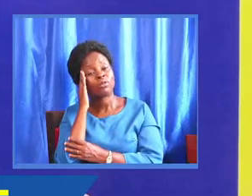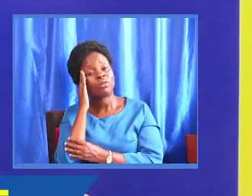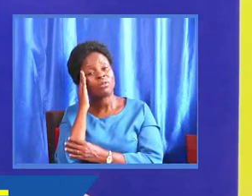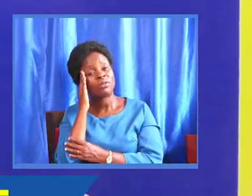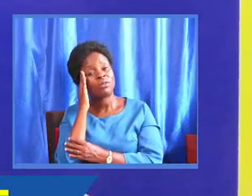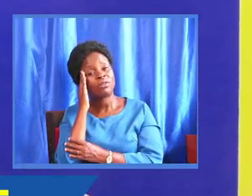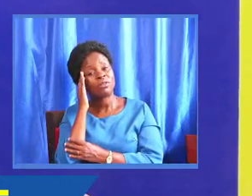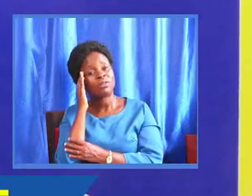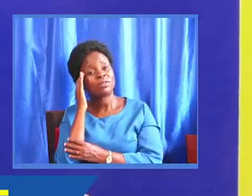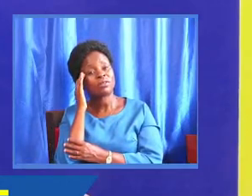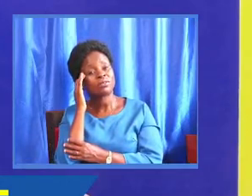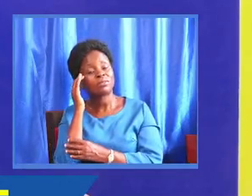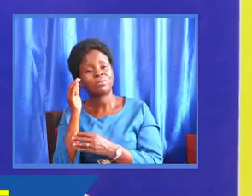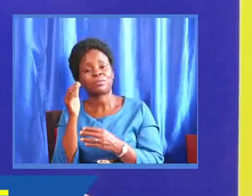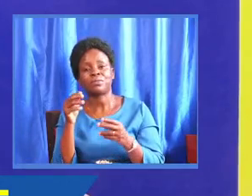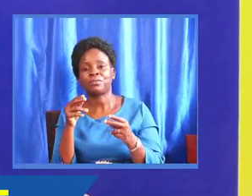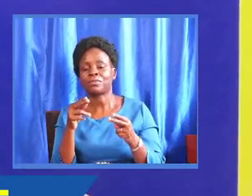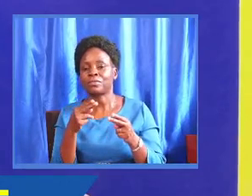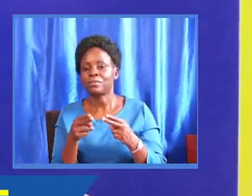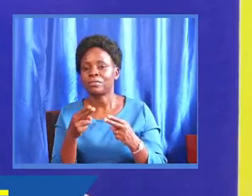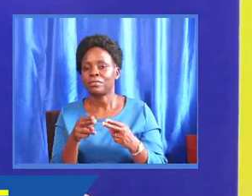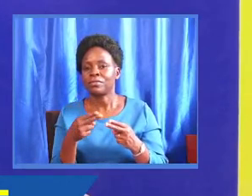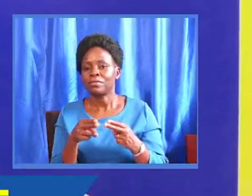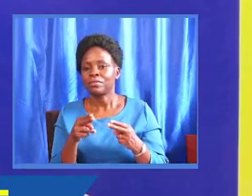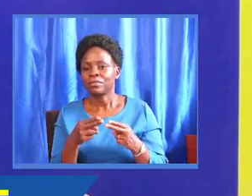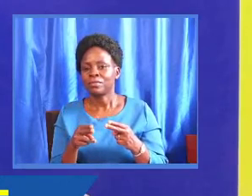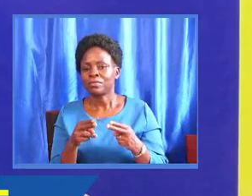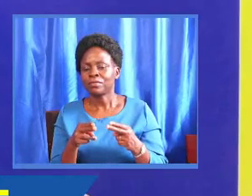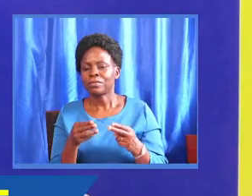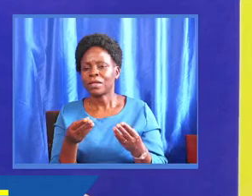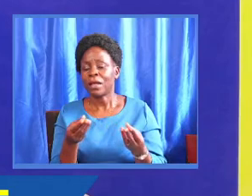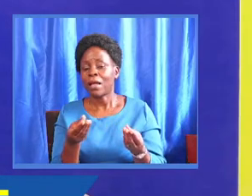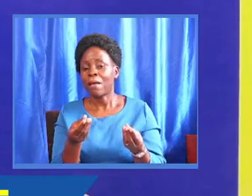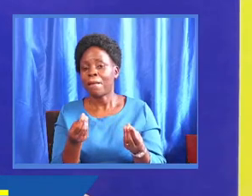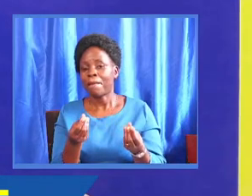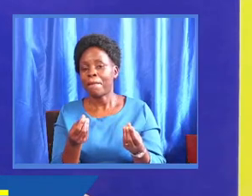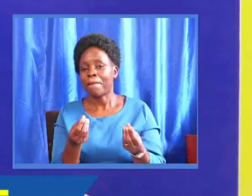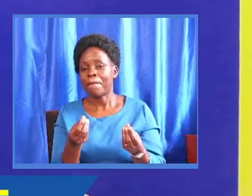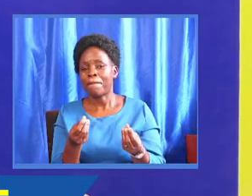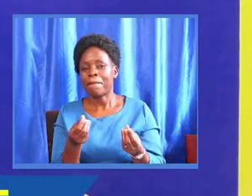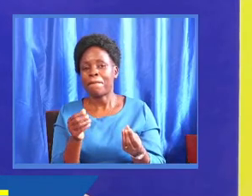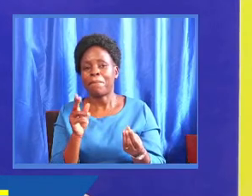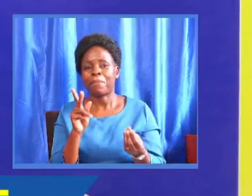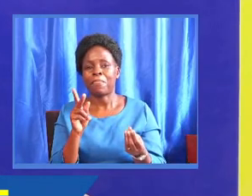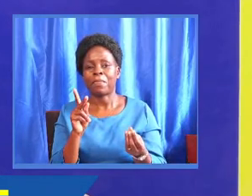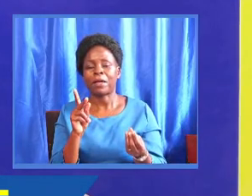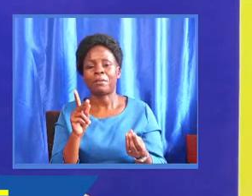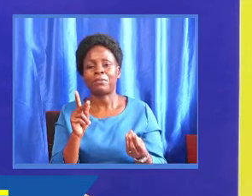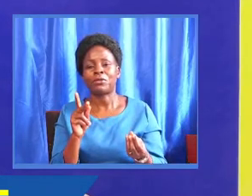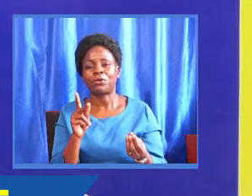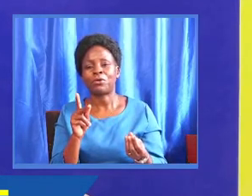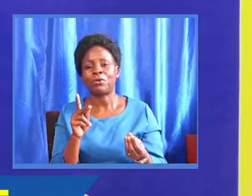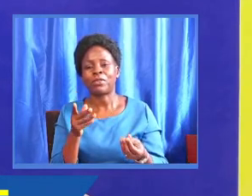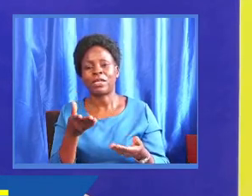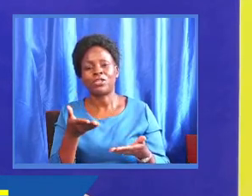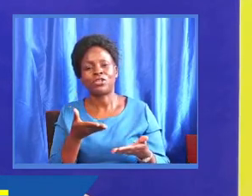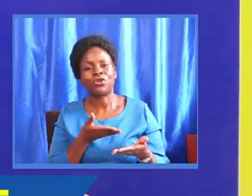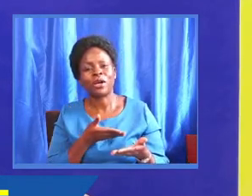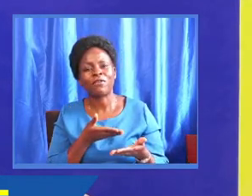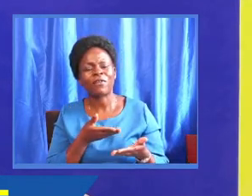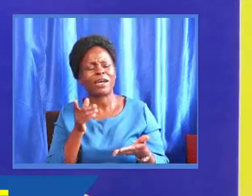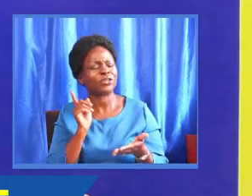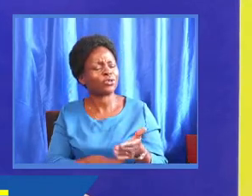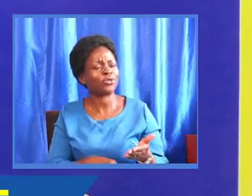So it's very relevant to the amount of capital you have and where to